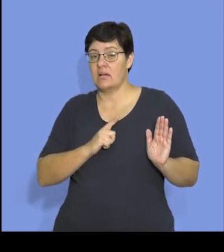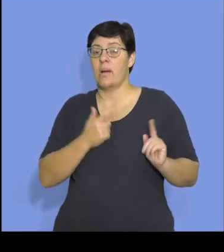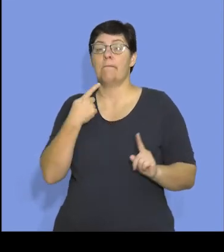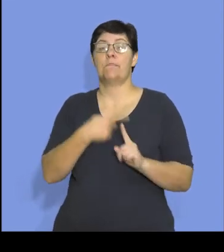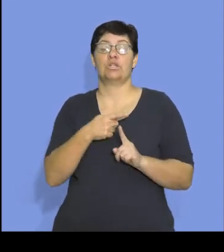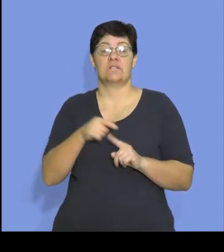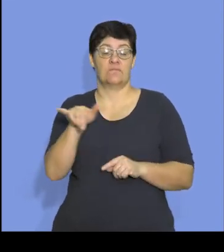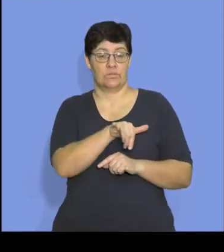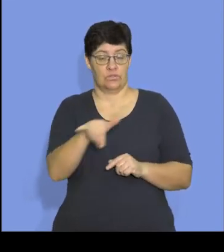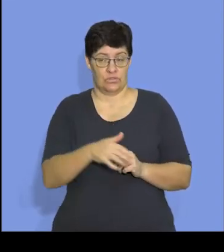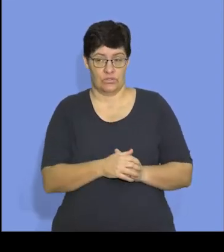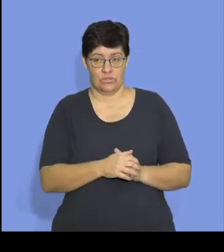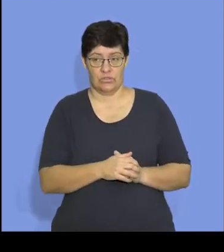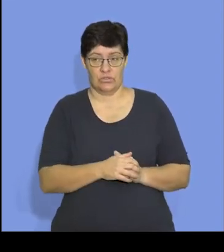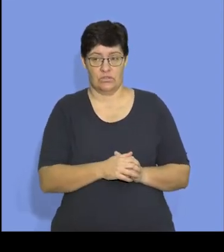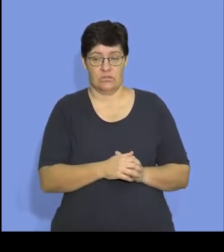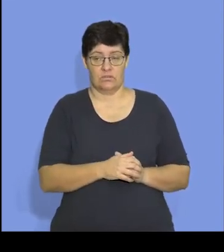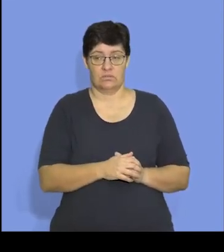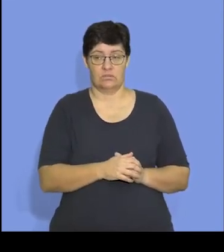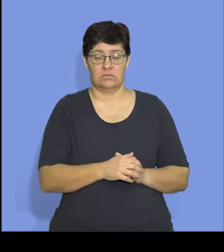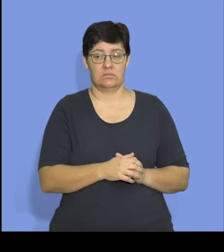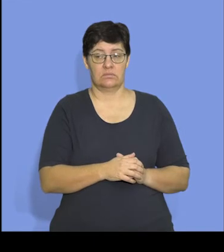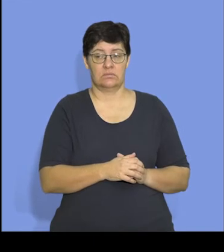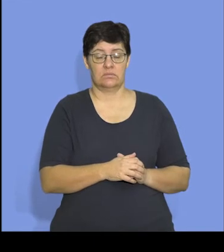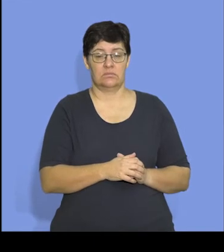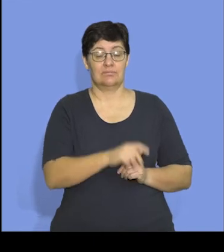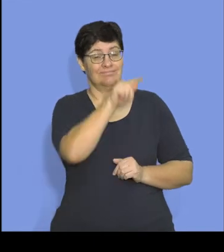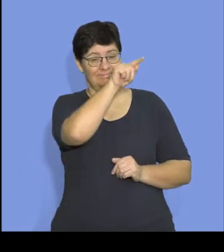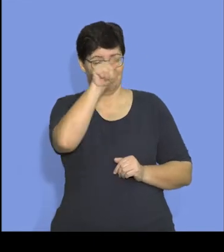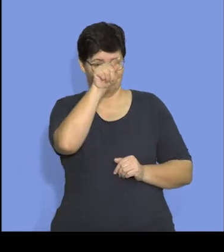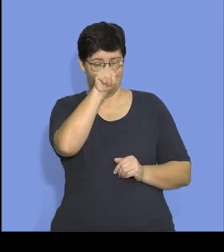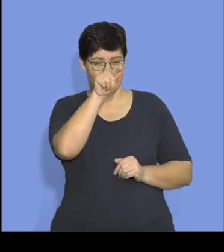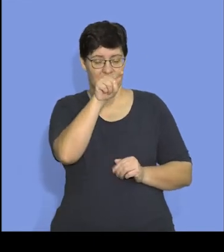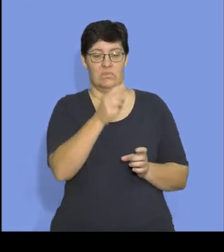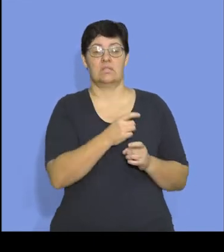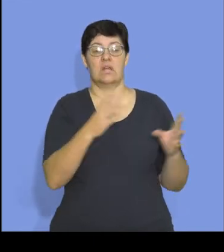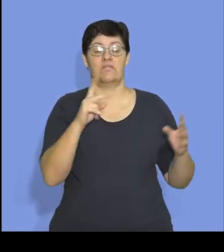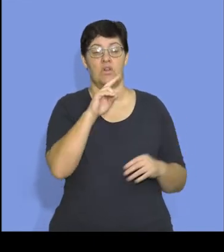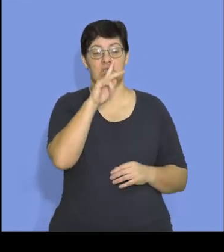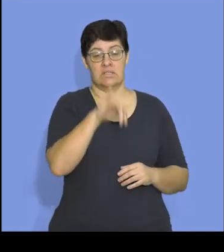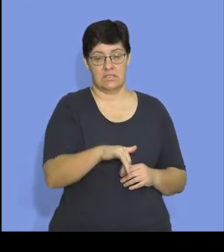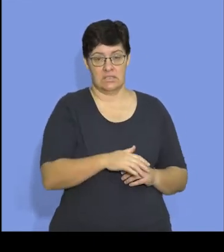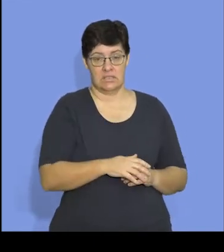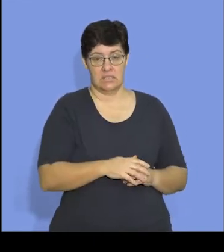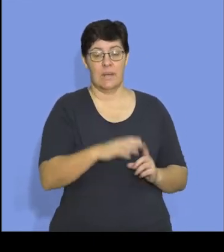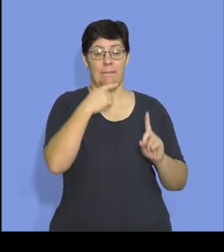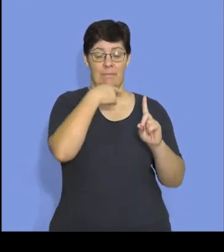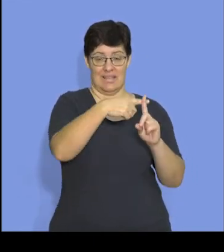positive. Here, they tell me initial velocity is